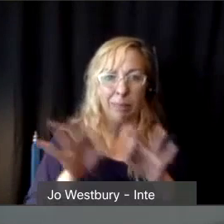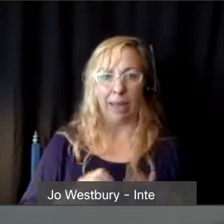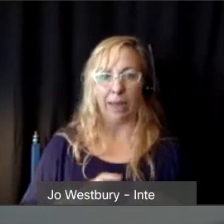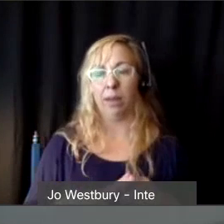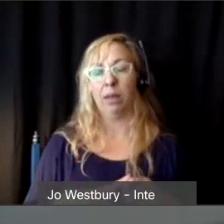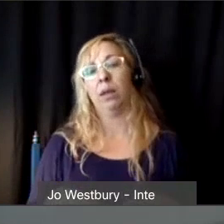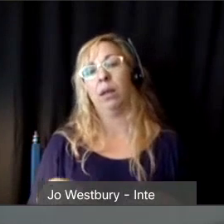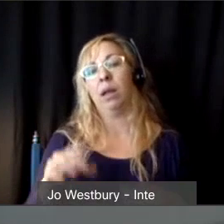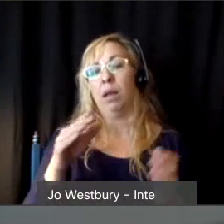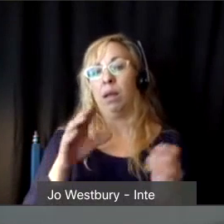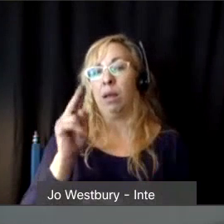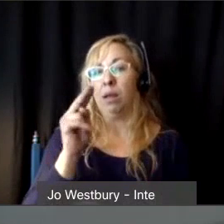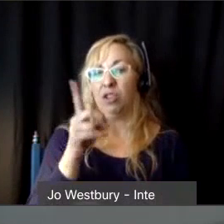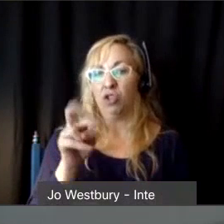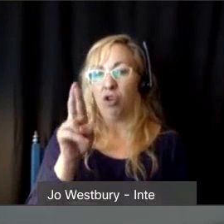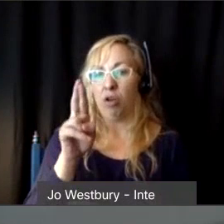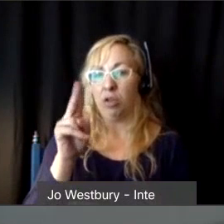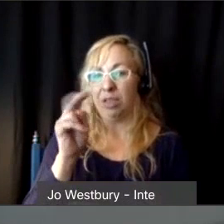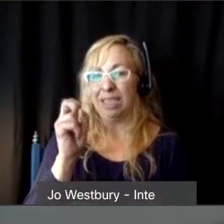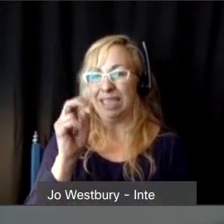Dr. Nesbitt has brought together.